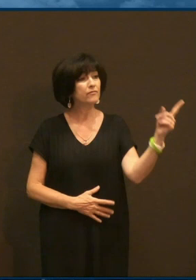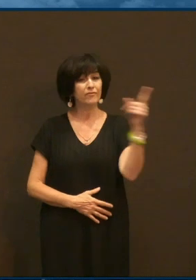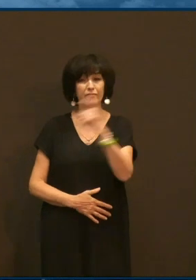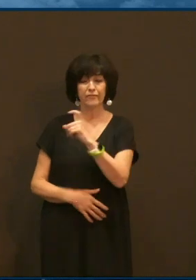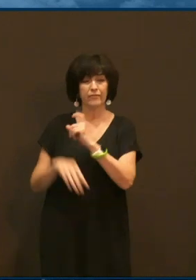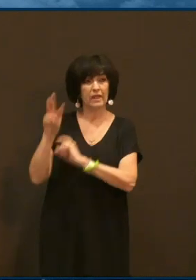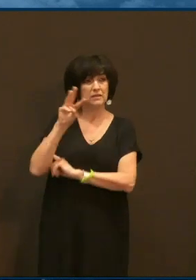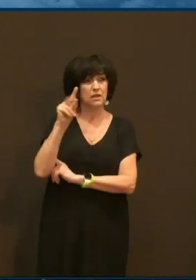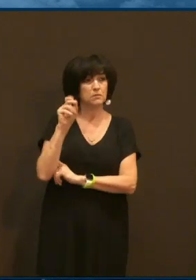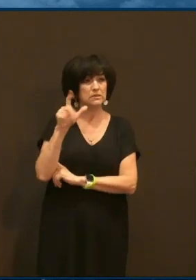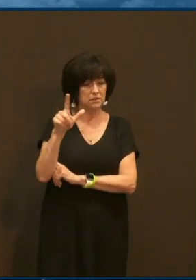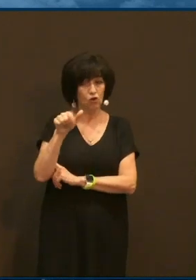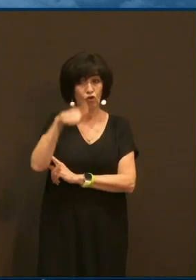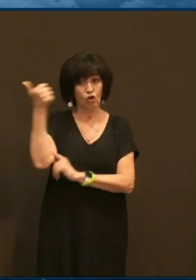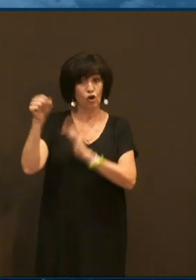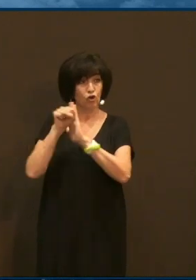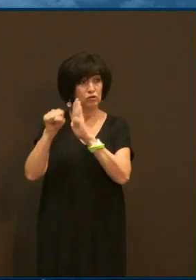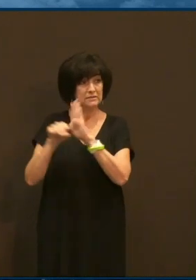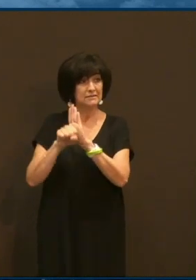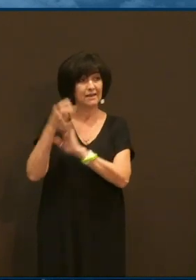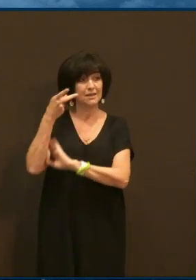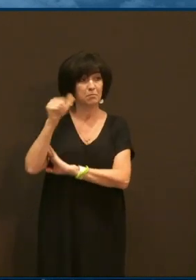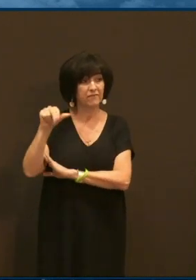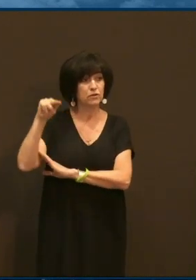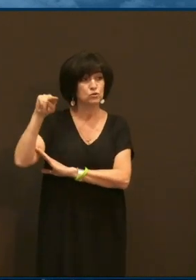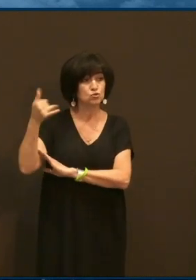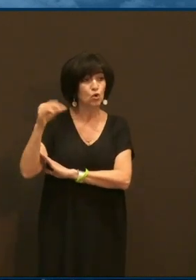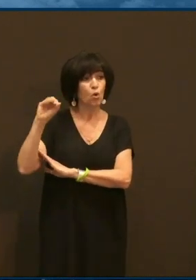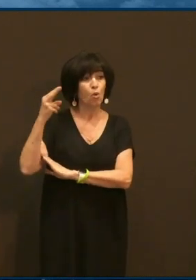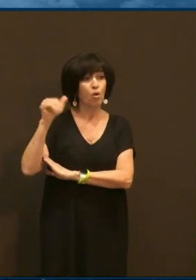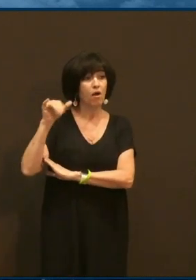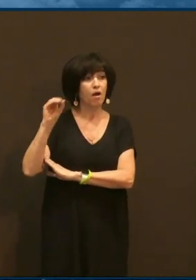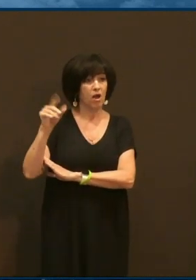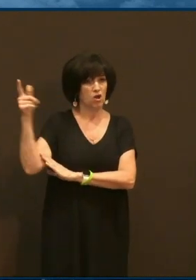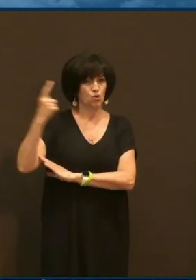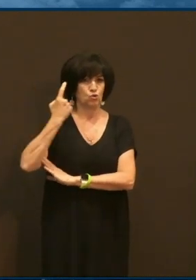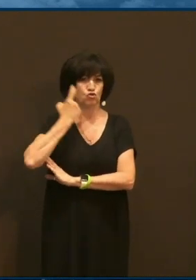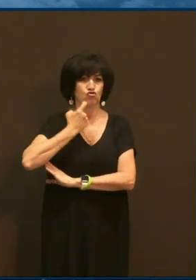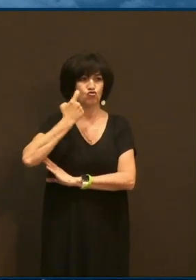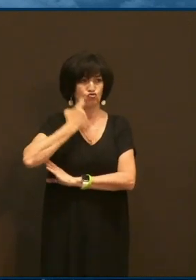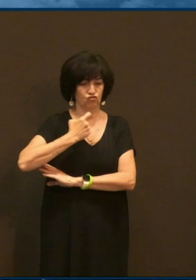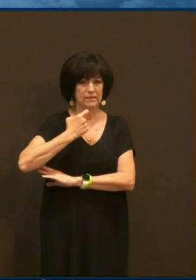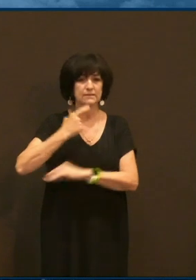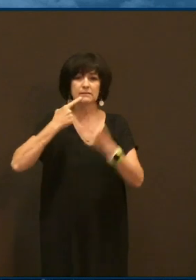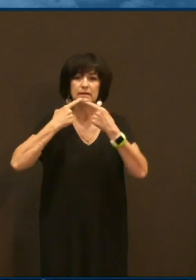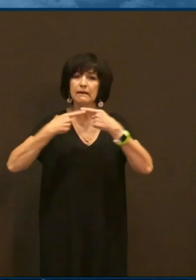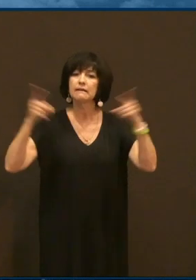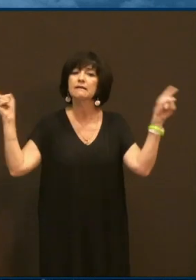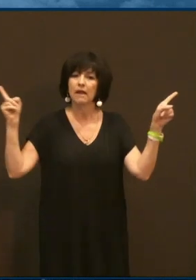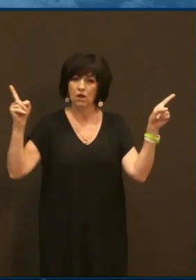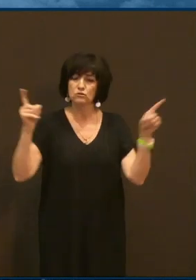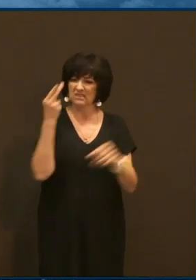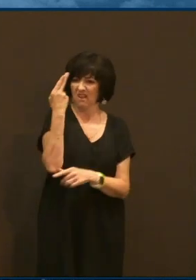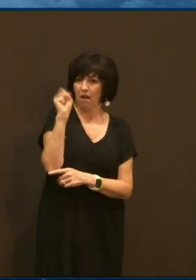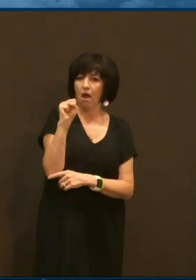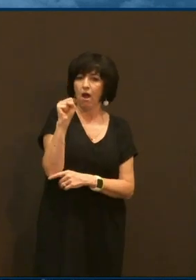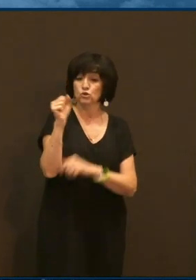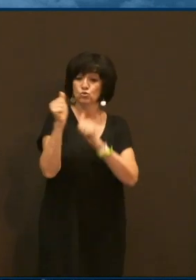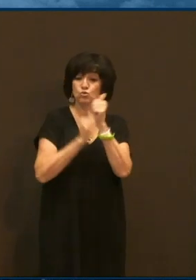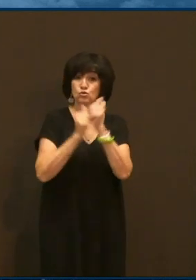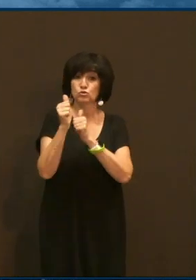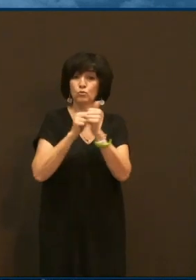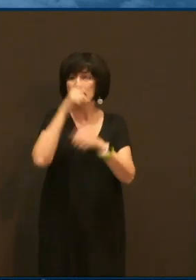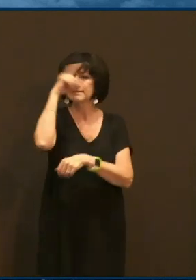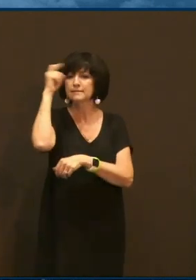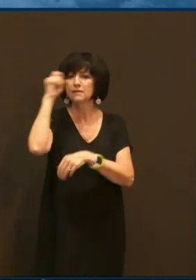states, including New Jersey, Pennsylvania, and Ohio, have recently announced plans on restarting high school sports summer training. What